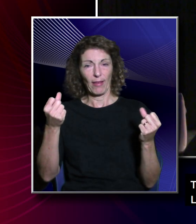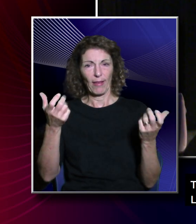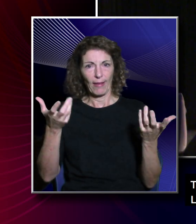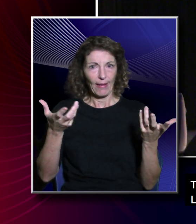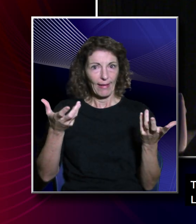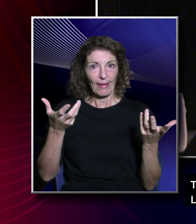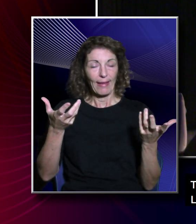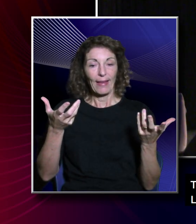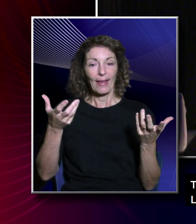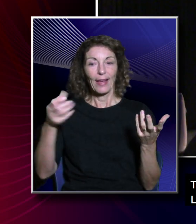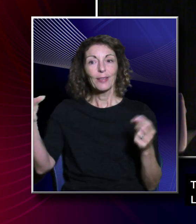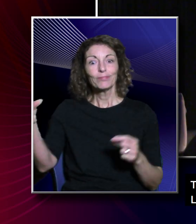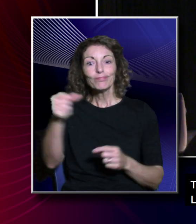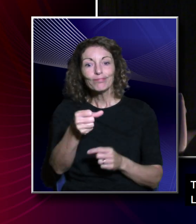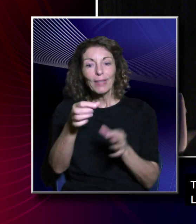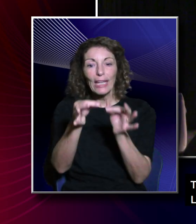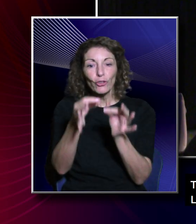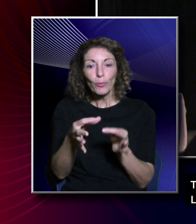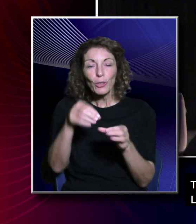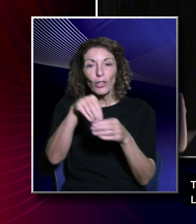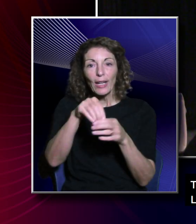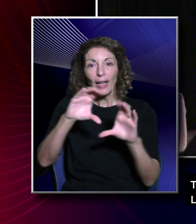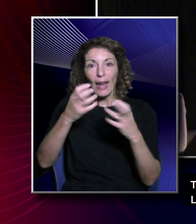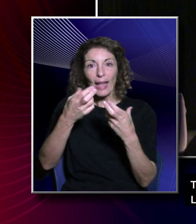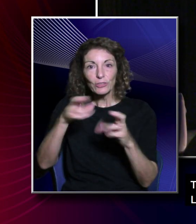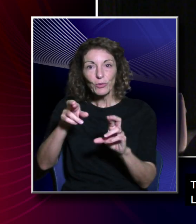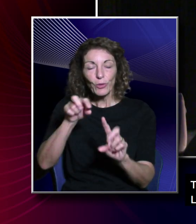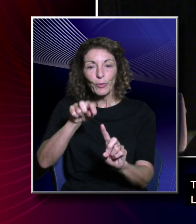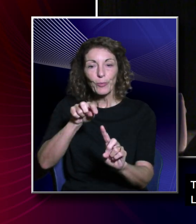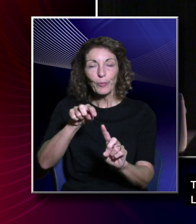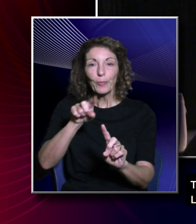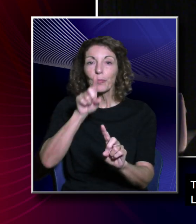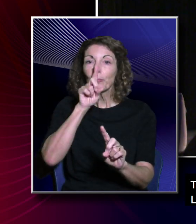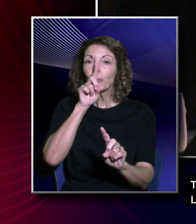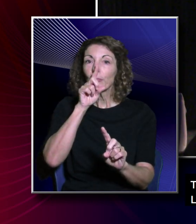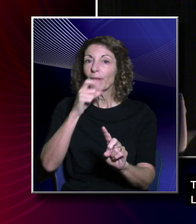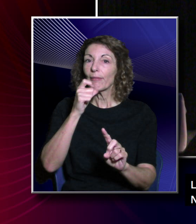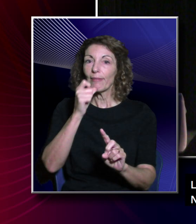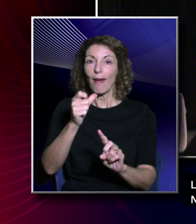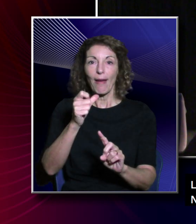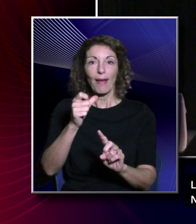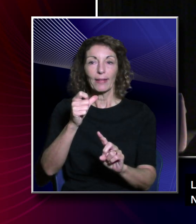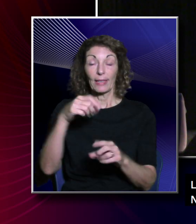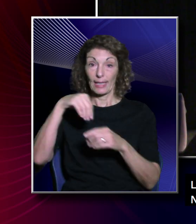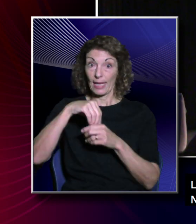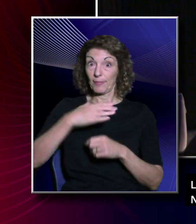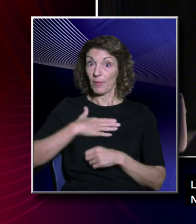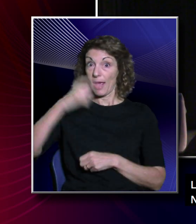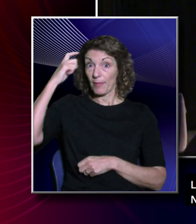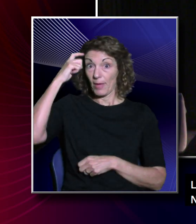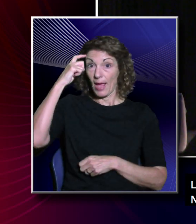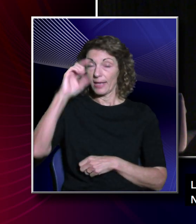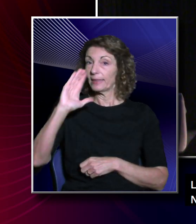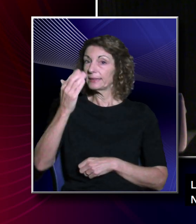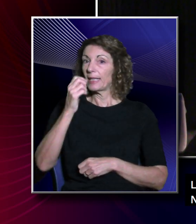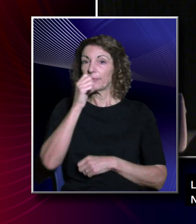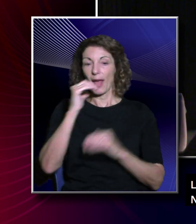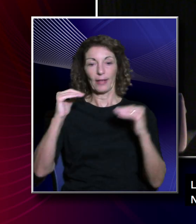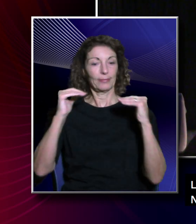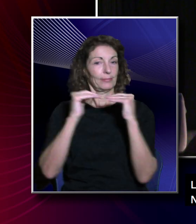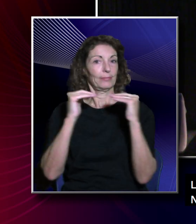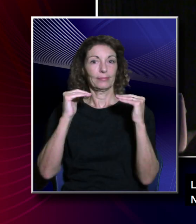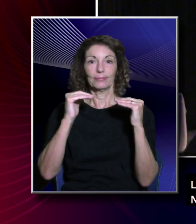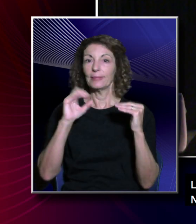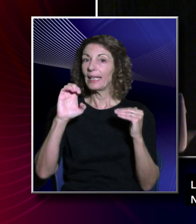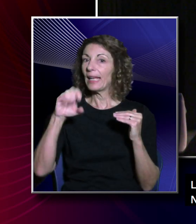having an interpreter in the classroom does not, in my mind, equate equivalence or